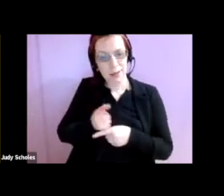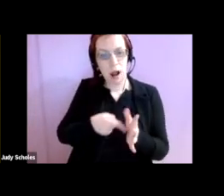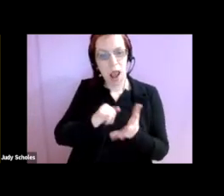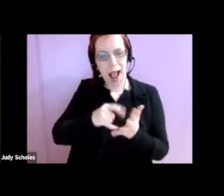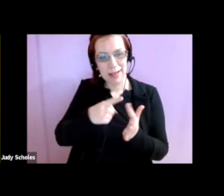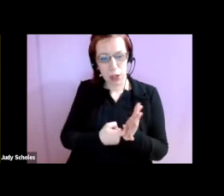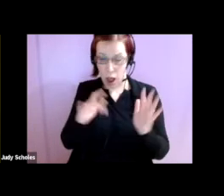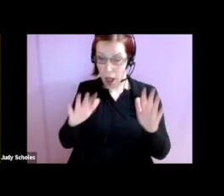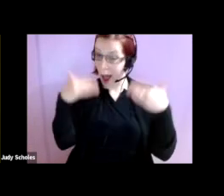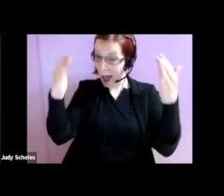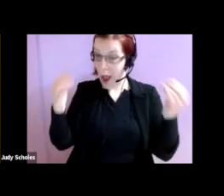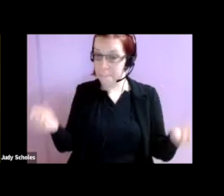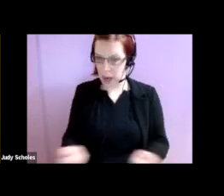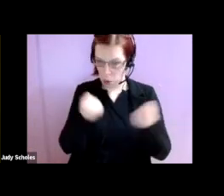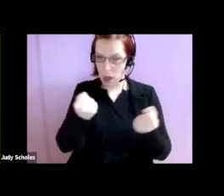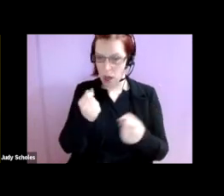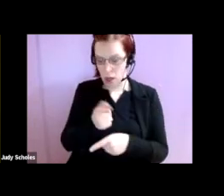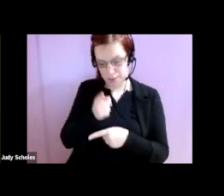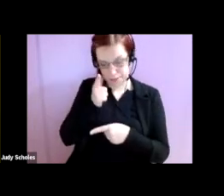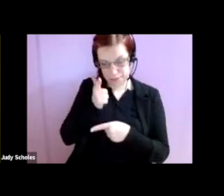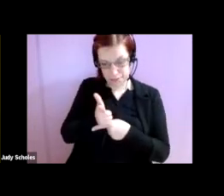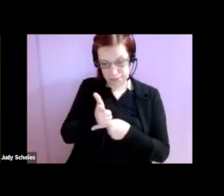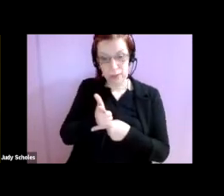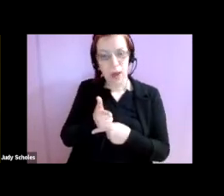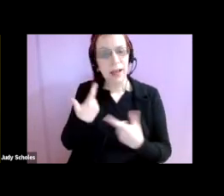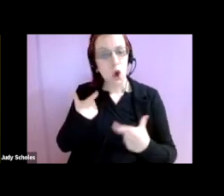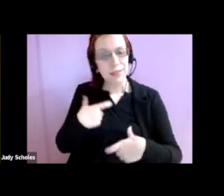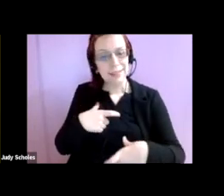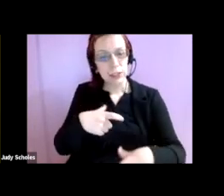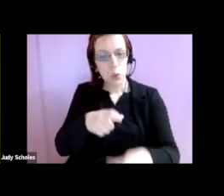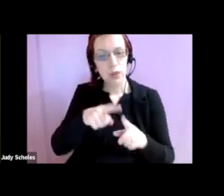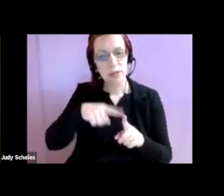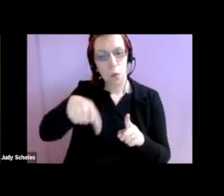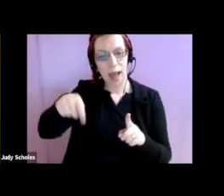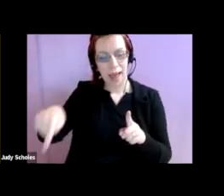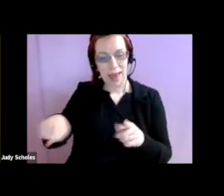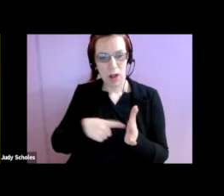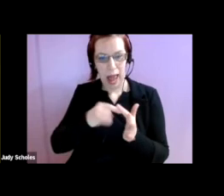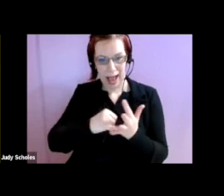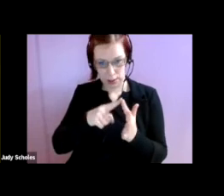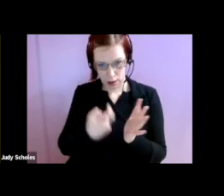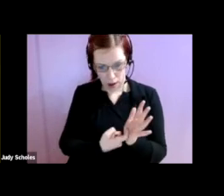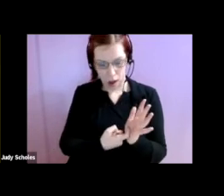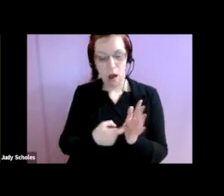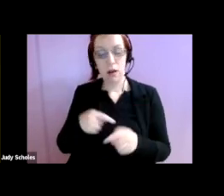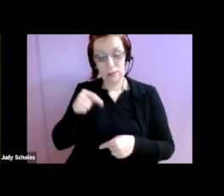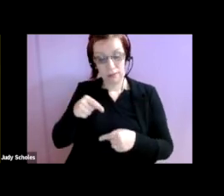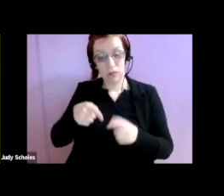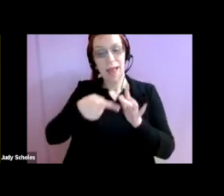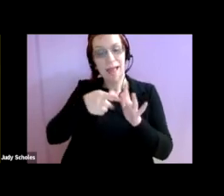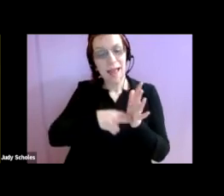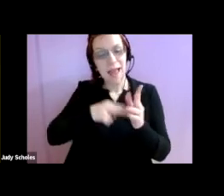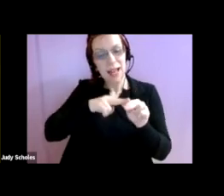laser, which is a continuous wave laser operating in the infrared. That light is